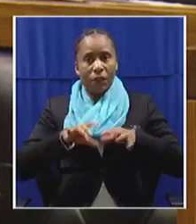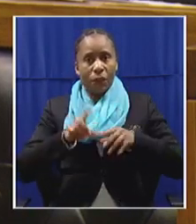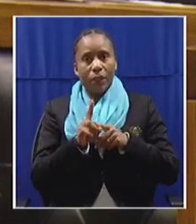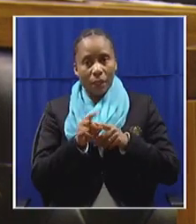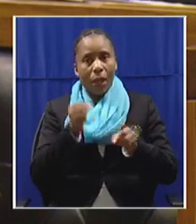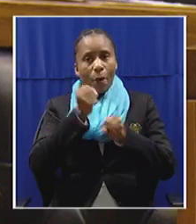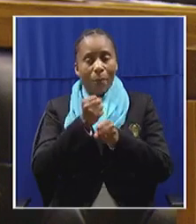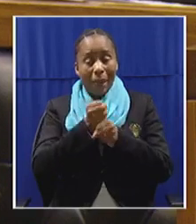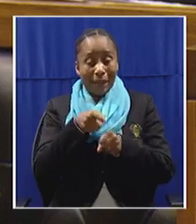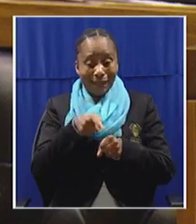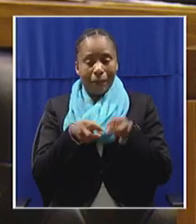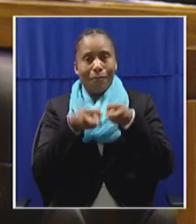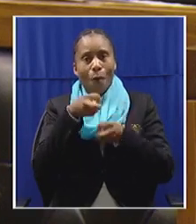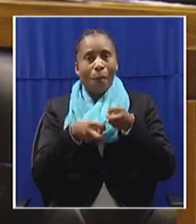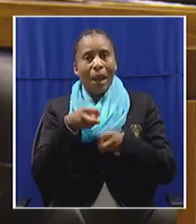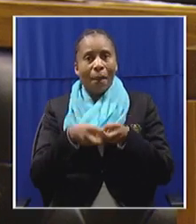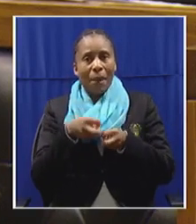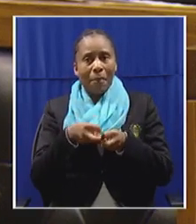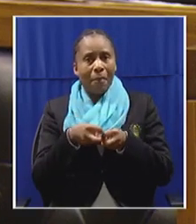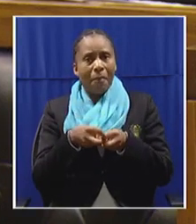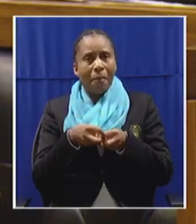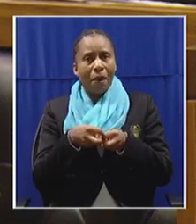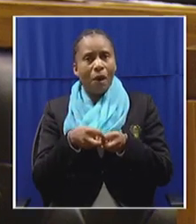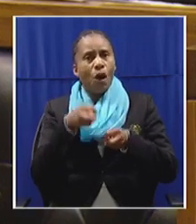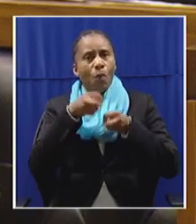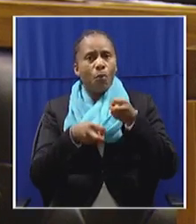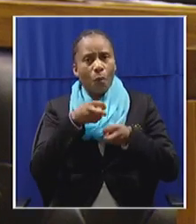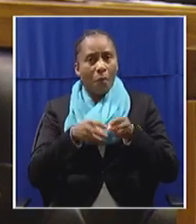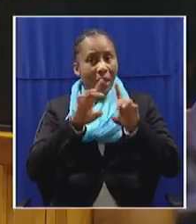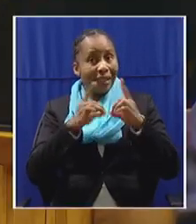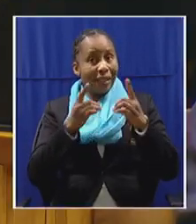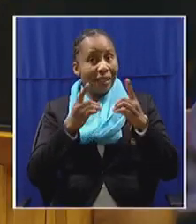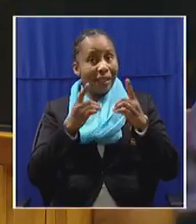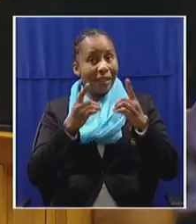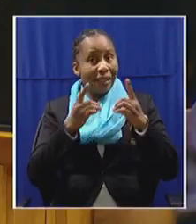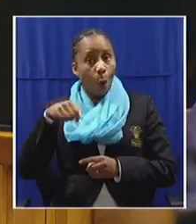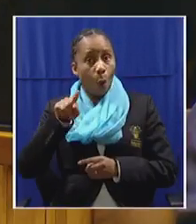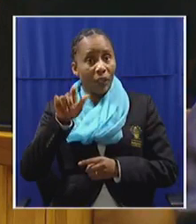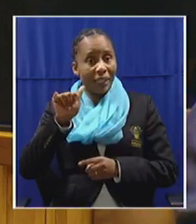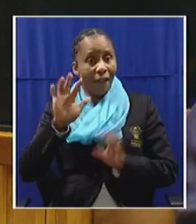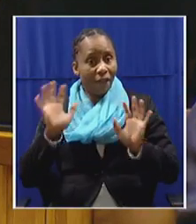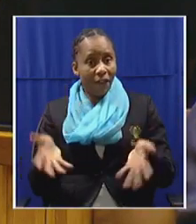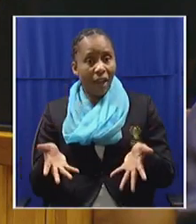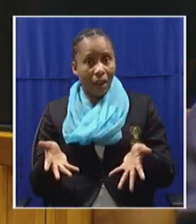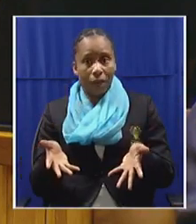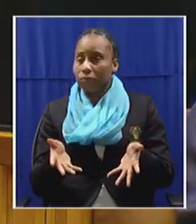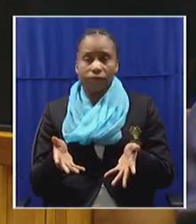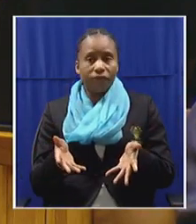this problem a problem of the Department of Cooperative Governance and Traditional